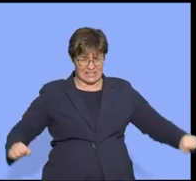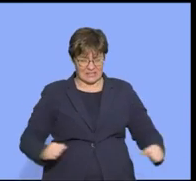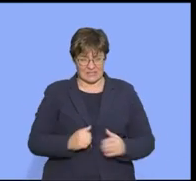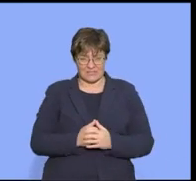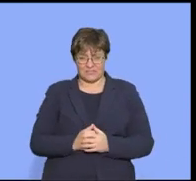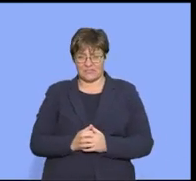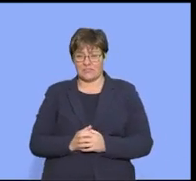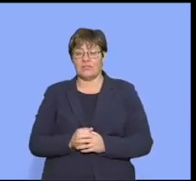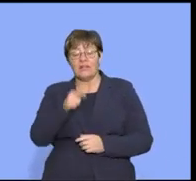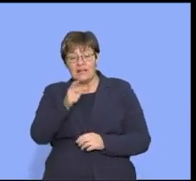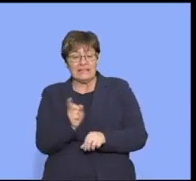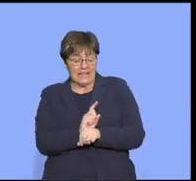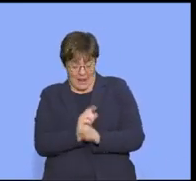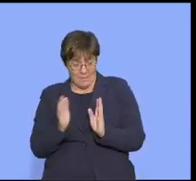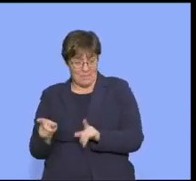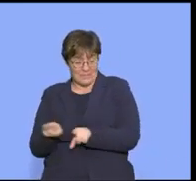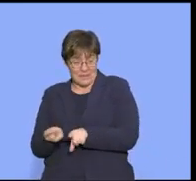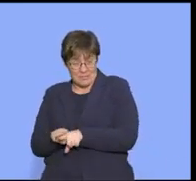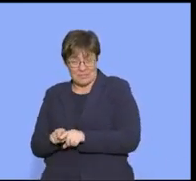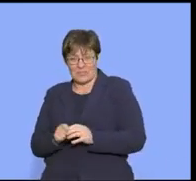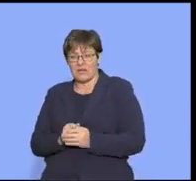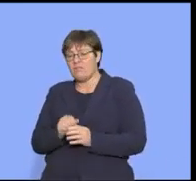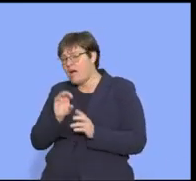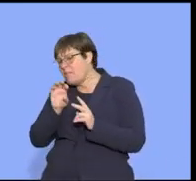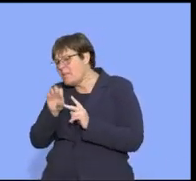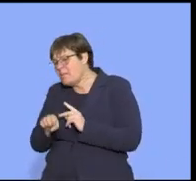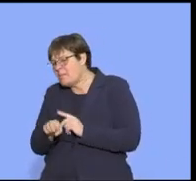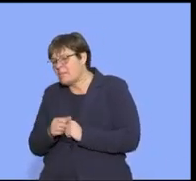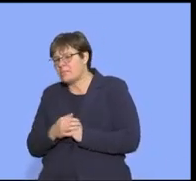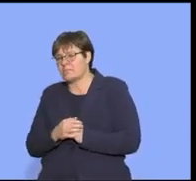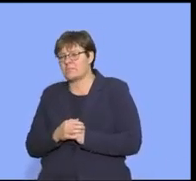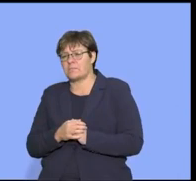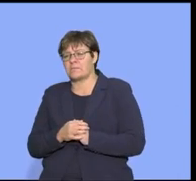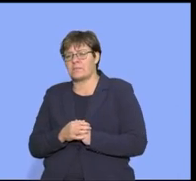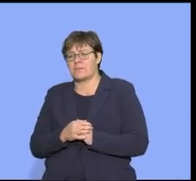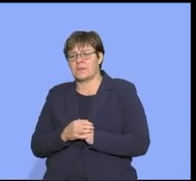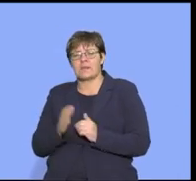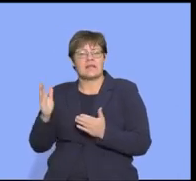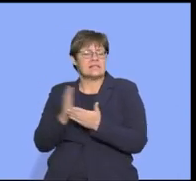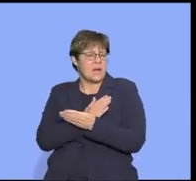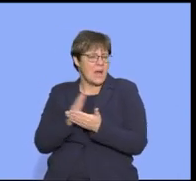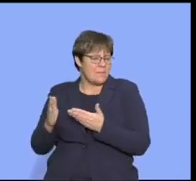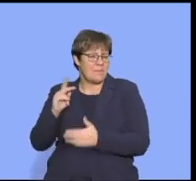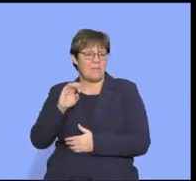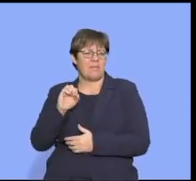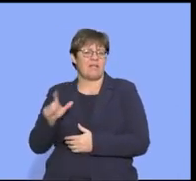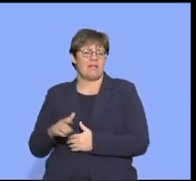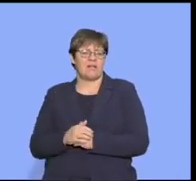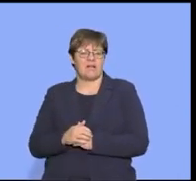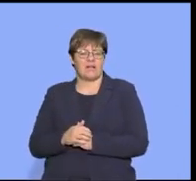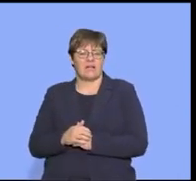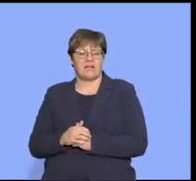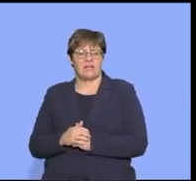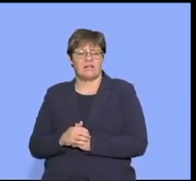In the Cenozoic period, we also find that some mammals